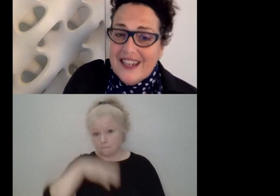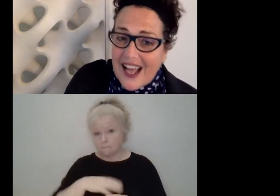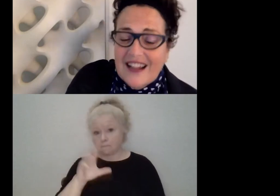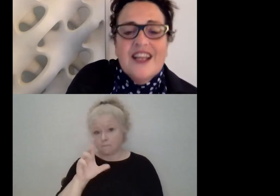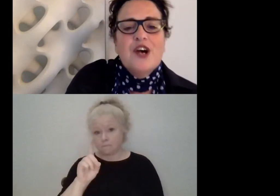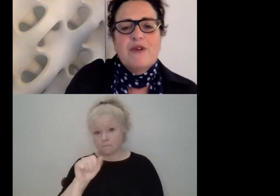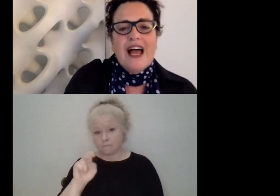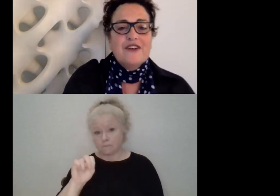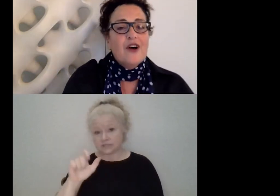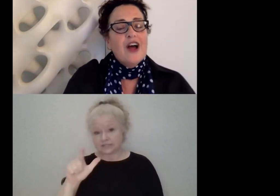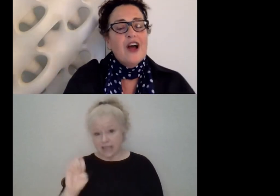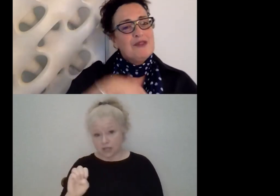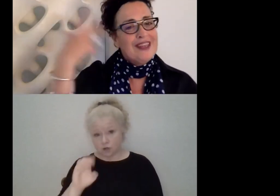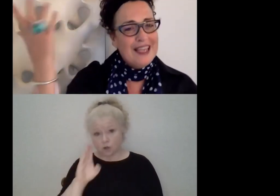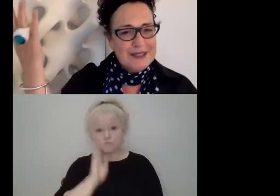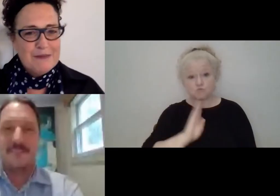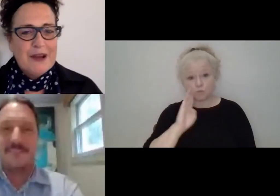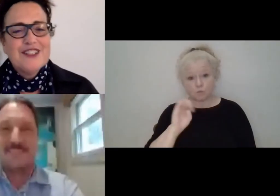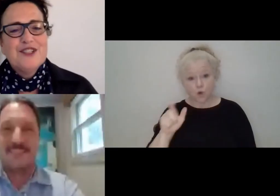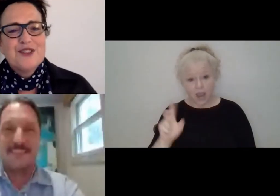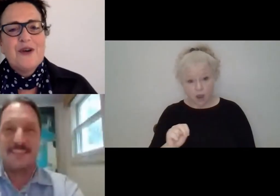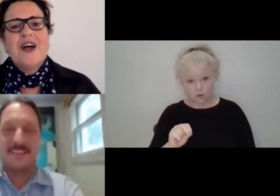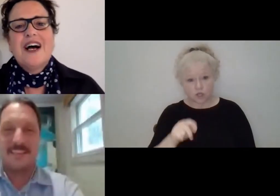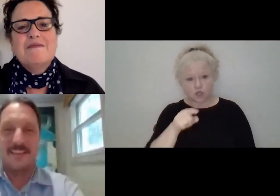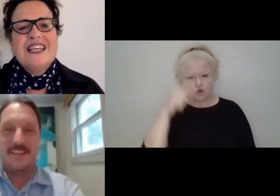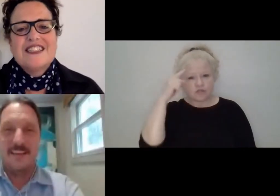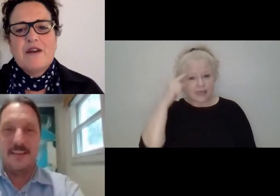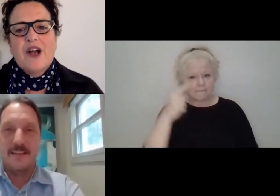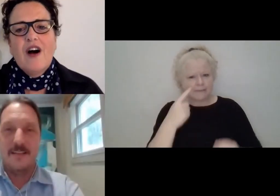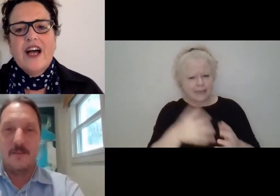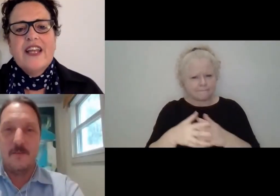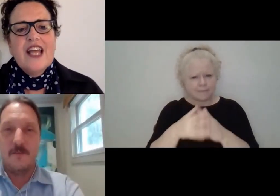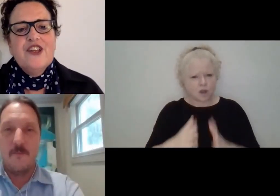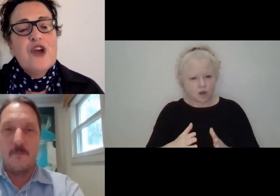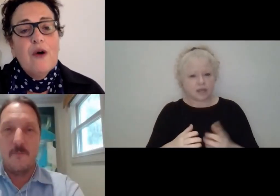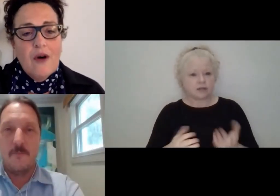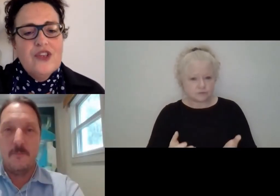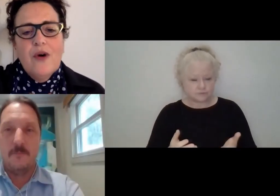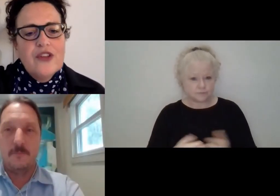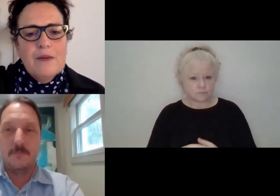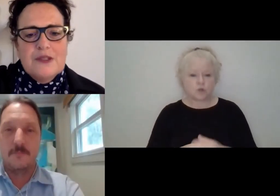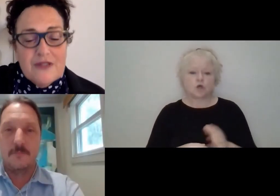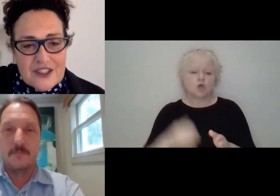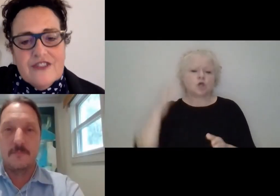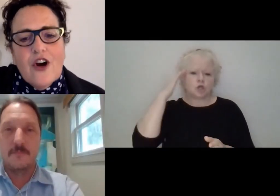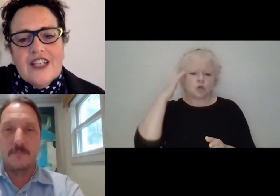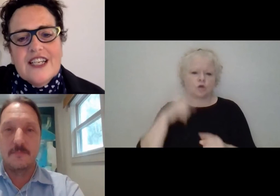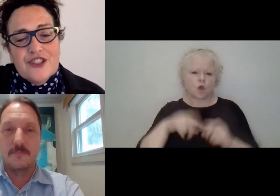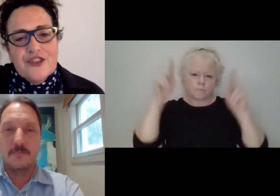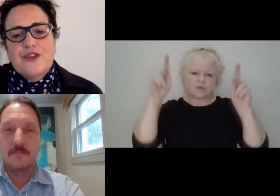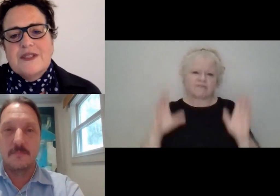is Danielle Brown. You'd think he was American too, so he's coming on. You all know him as a professor